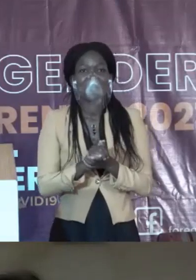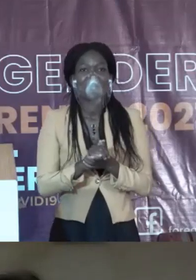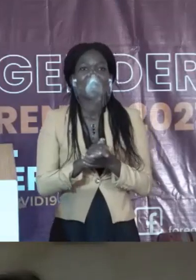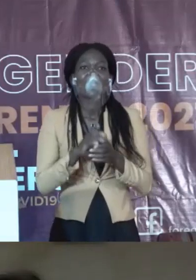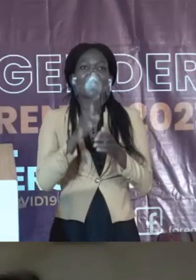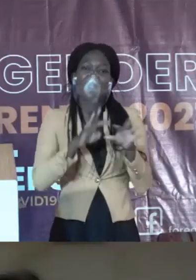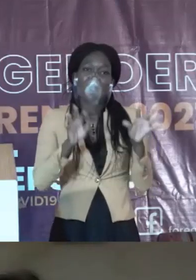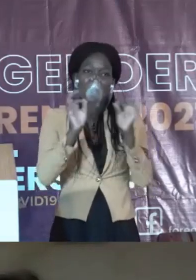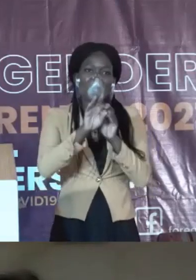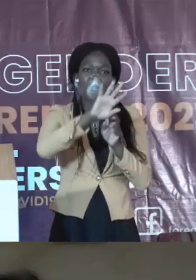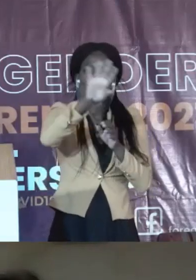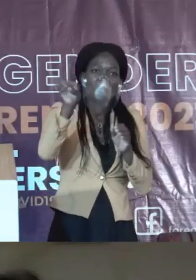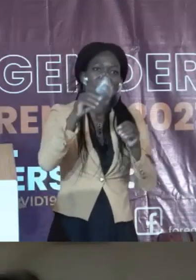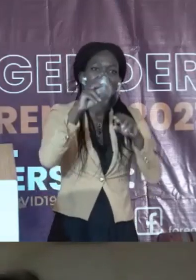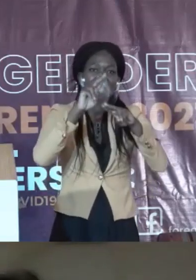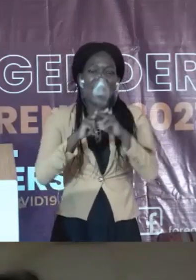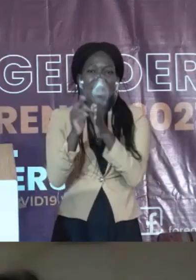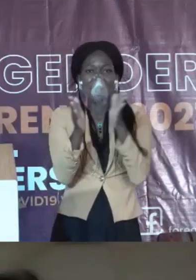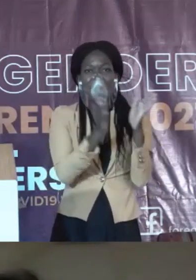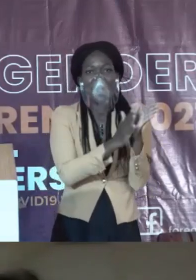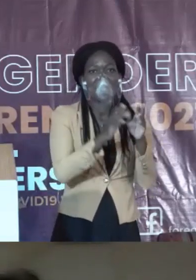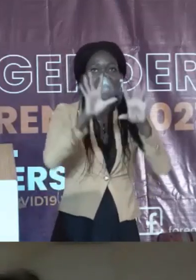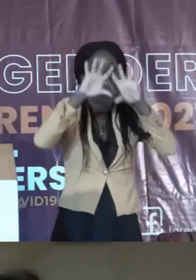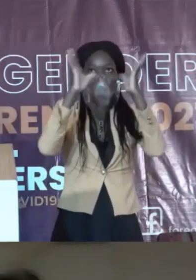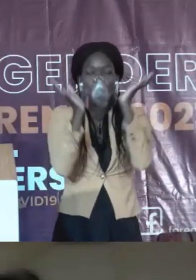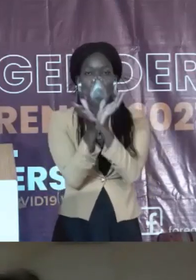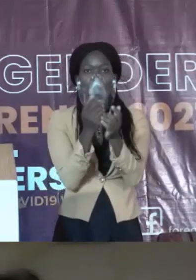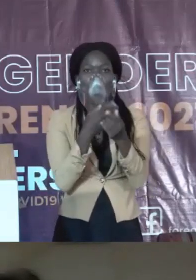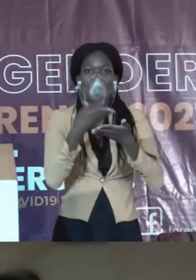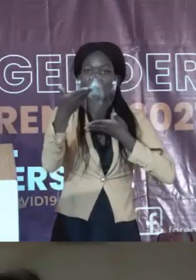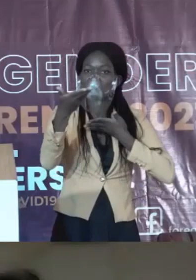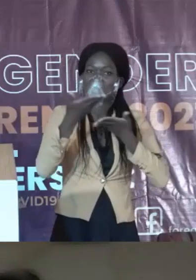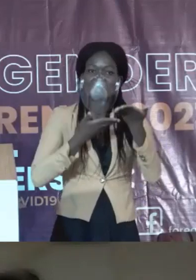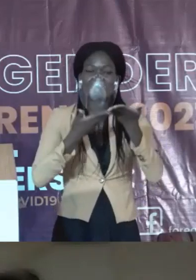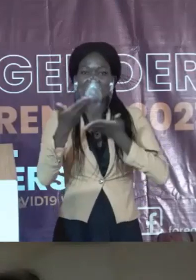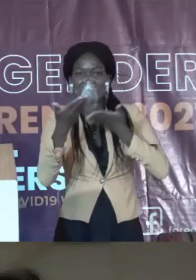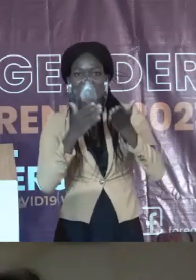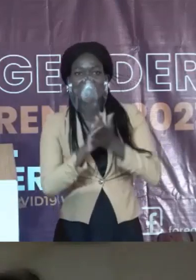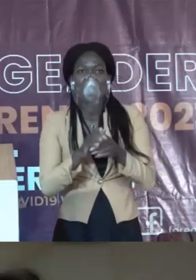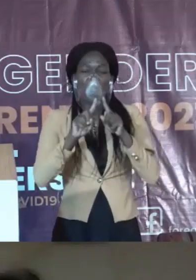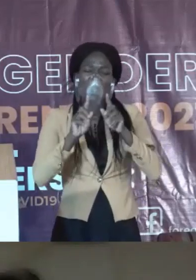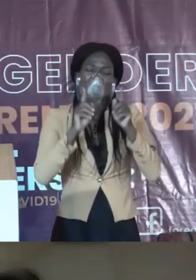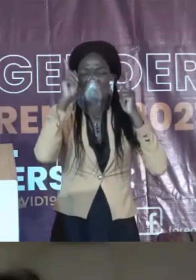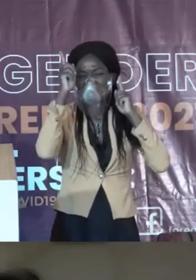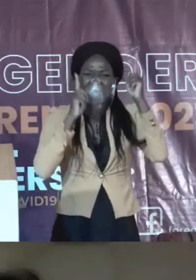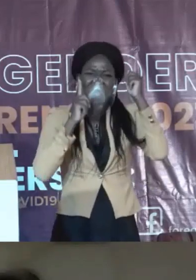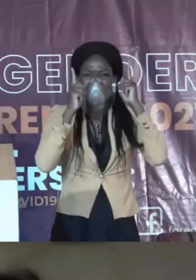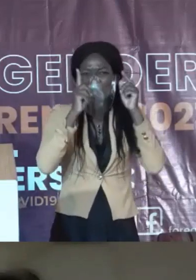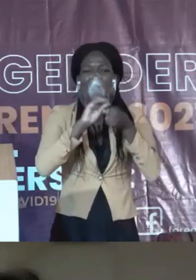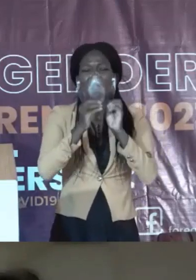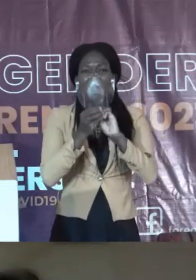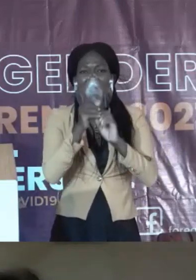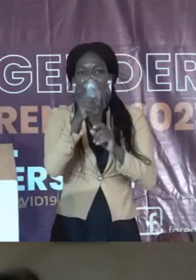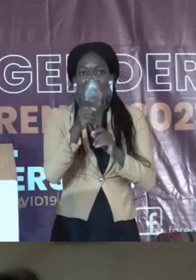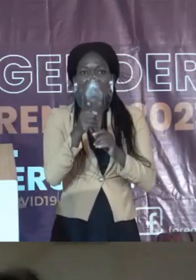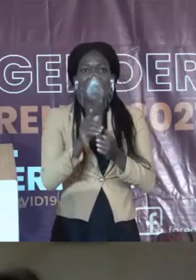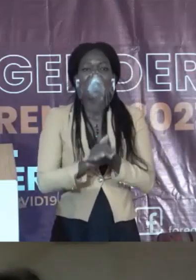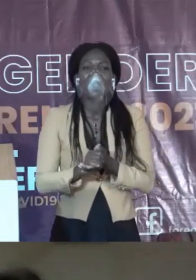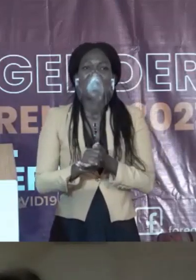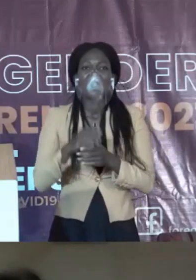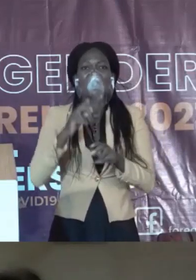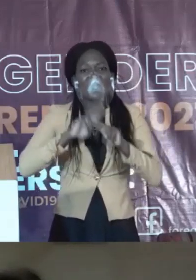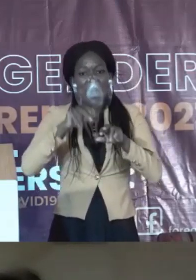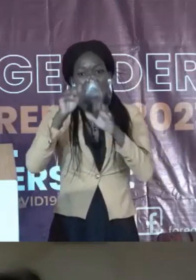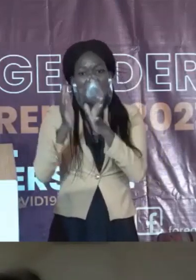global discussions and influence the decisions our governments are taking on borrowing. We know